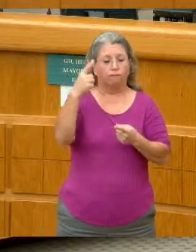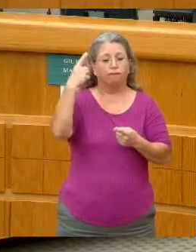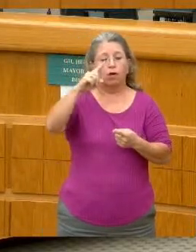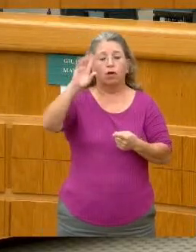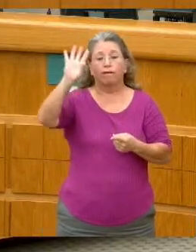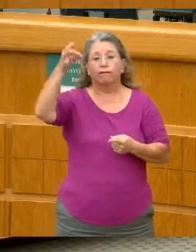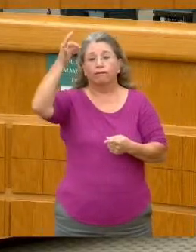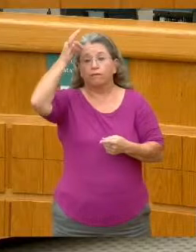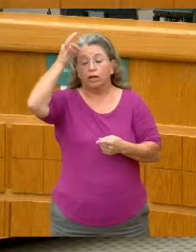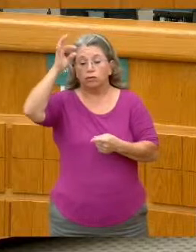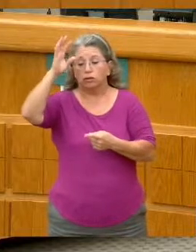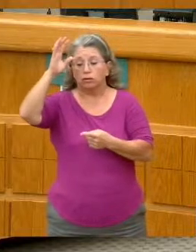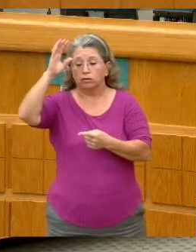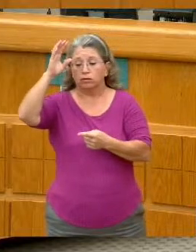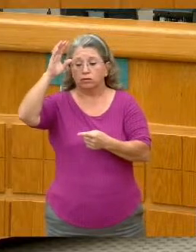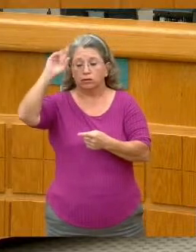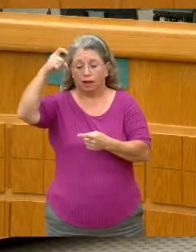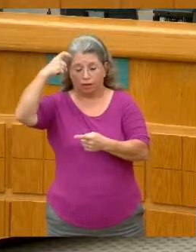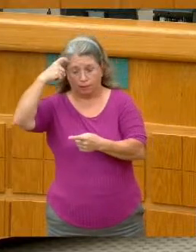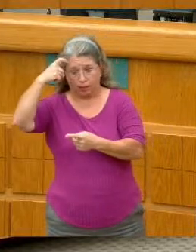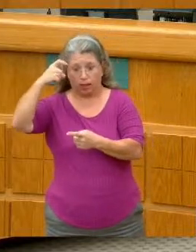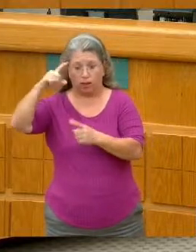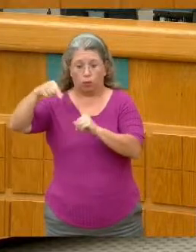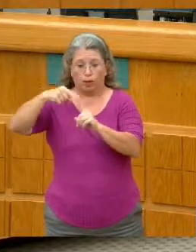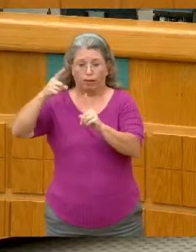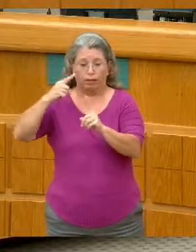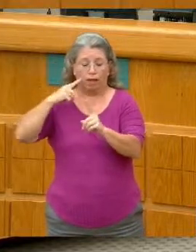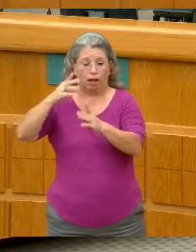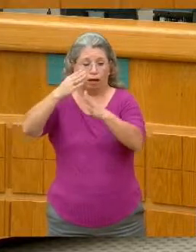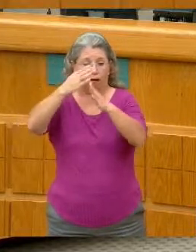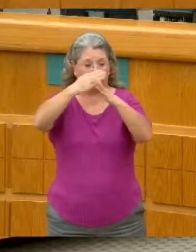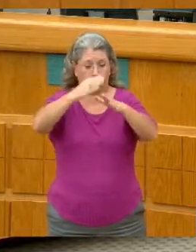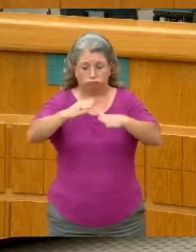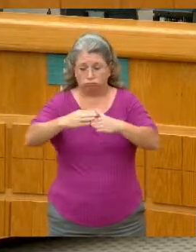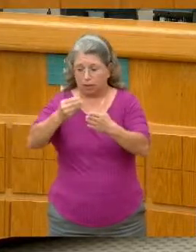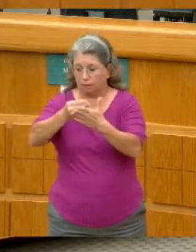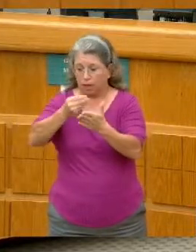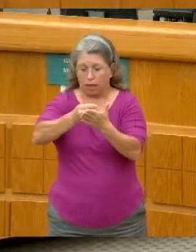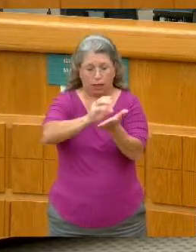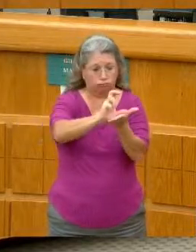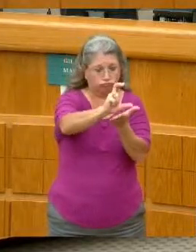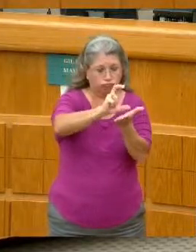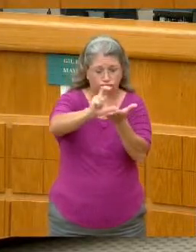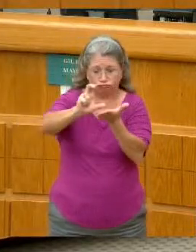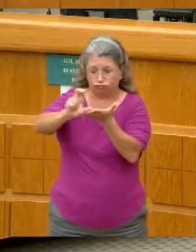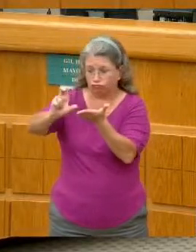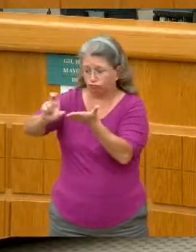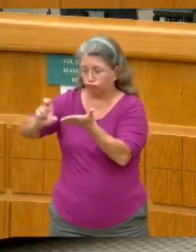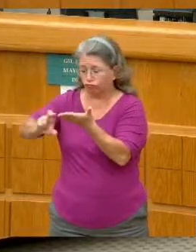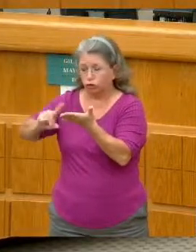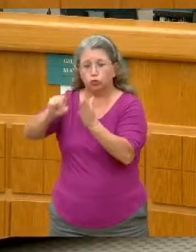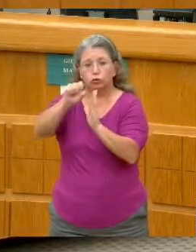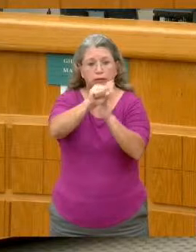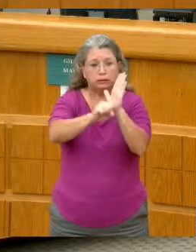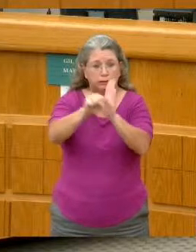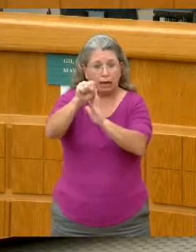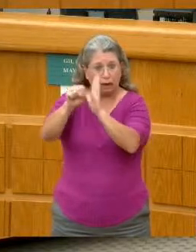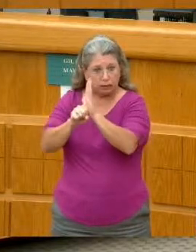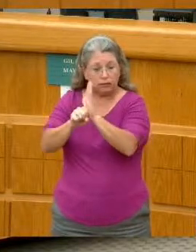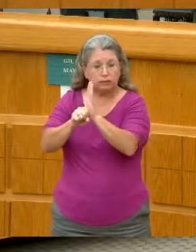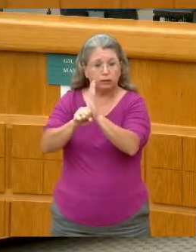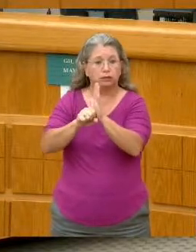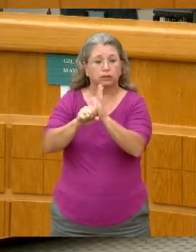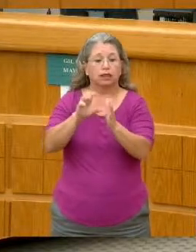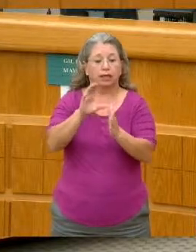divvies up money throughout the United States, they do it on a per capita basis. And the money that